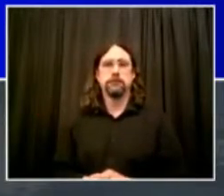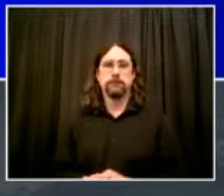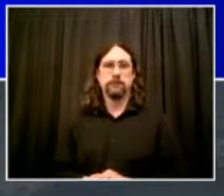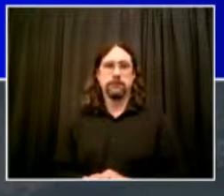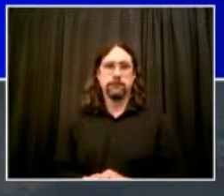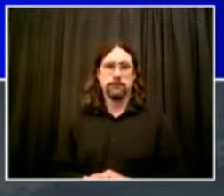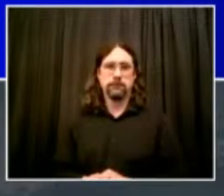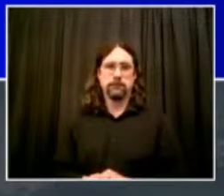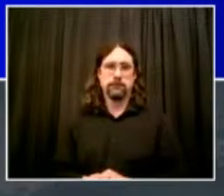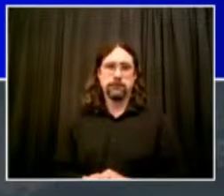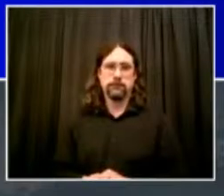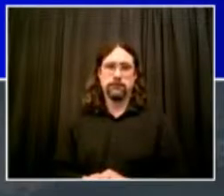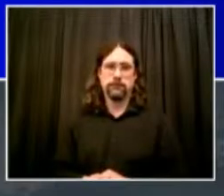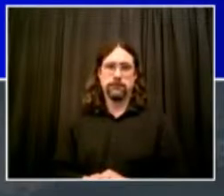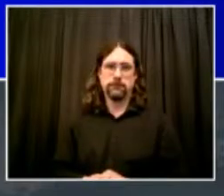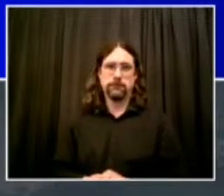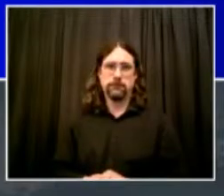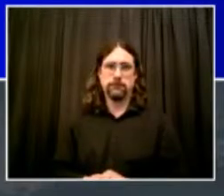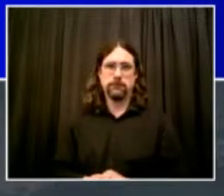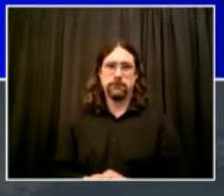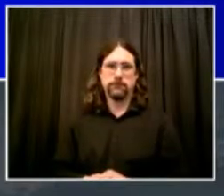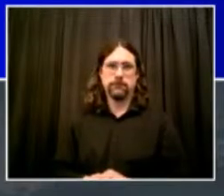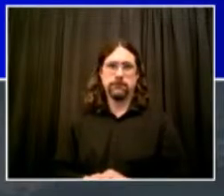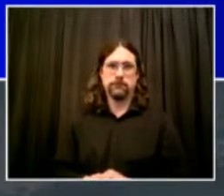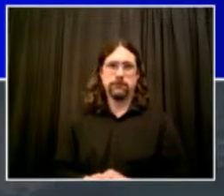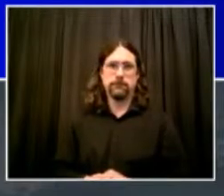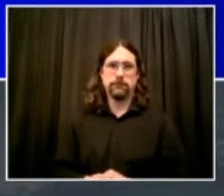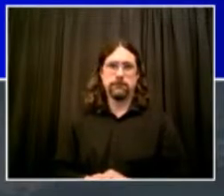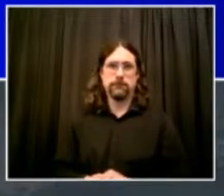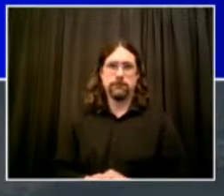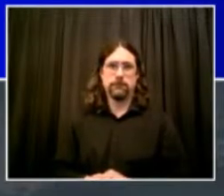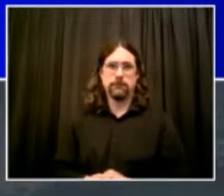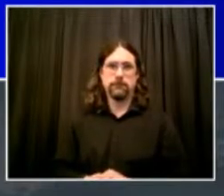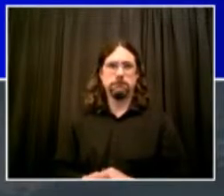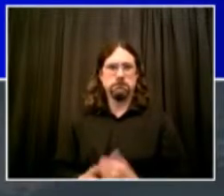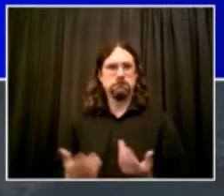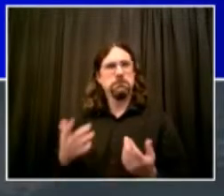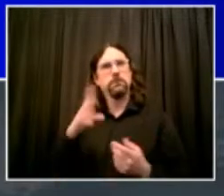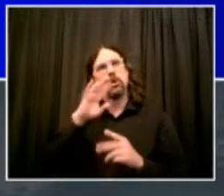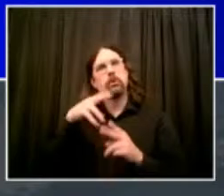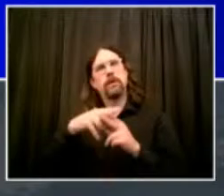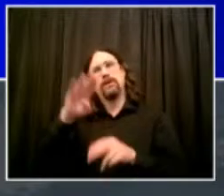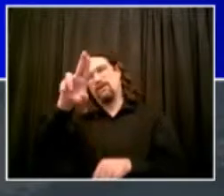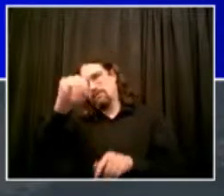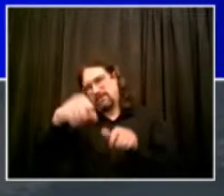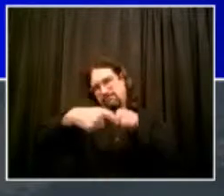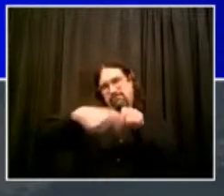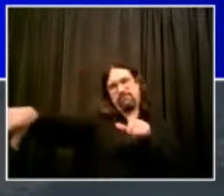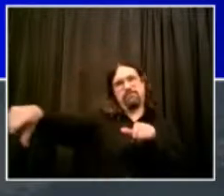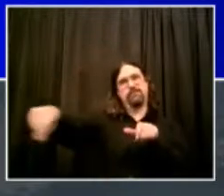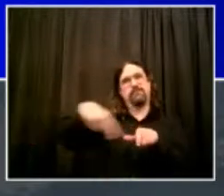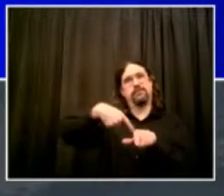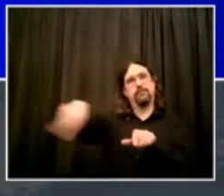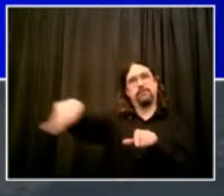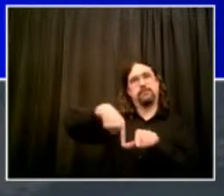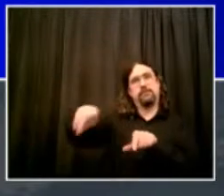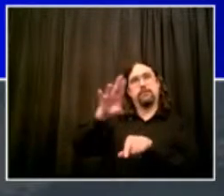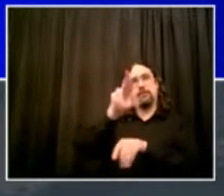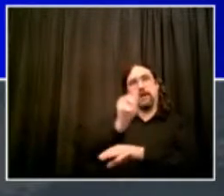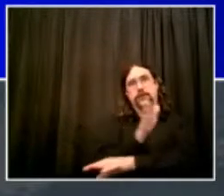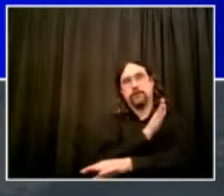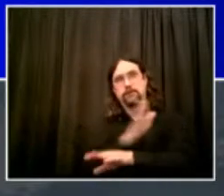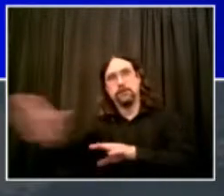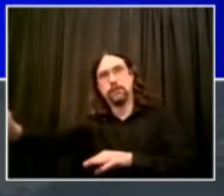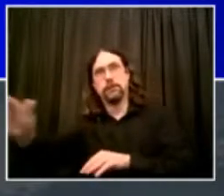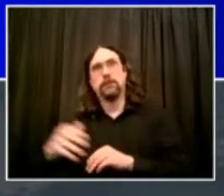every time we expedite bus service. More and more people use the buses. More and more people feel it's the right way to go. They don't need their